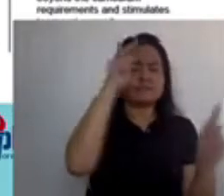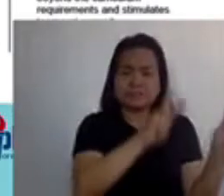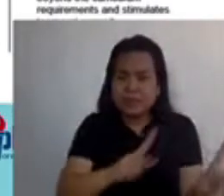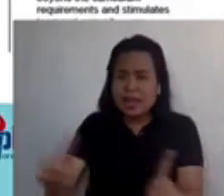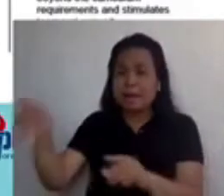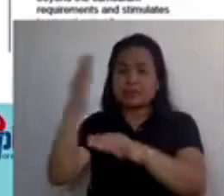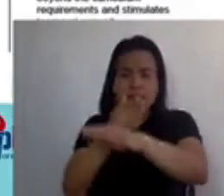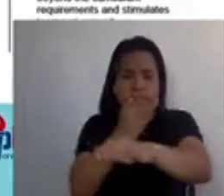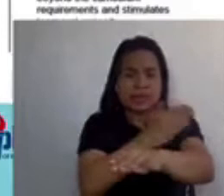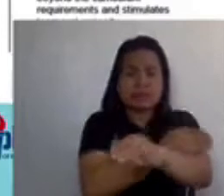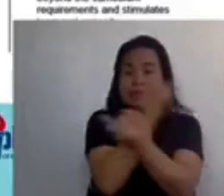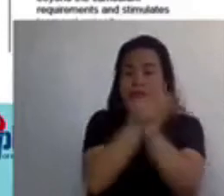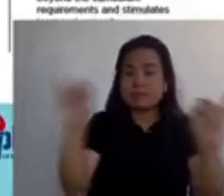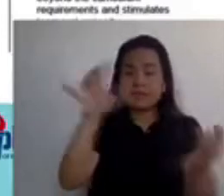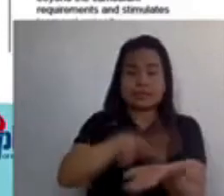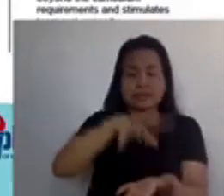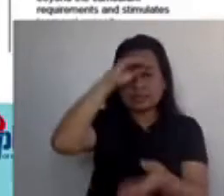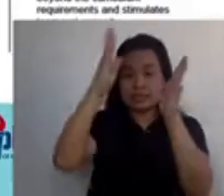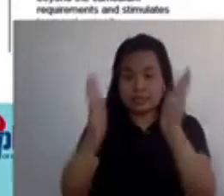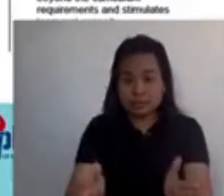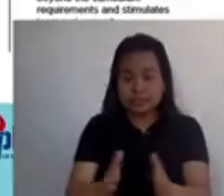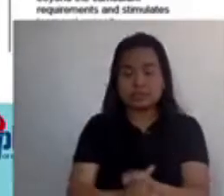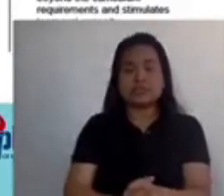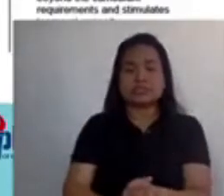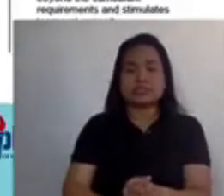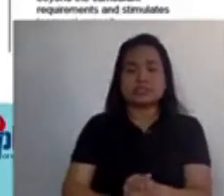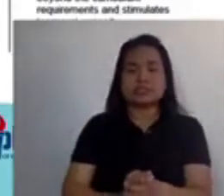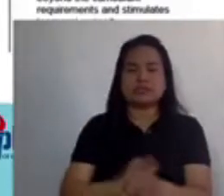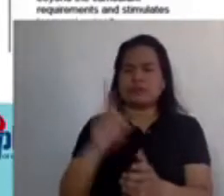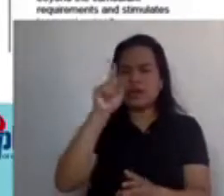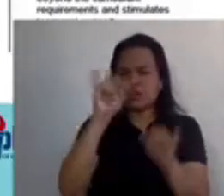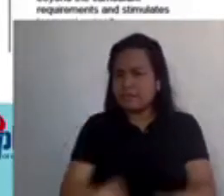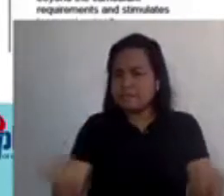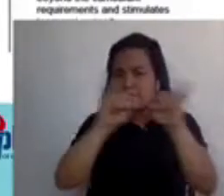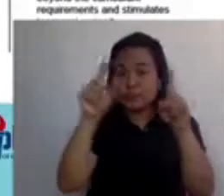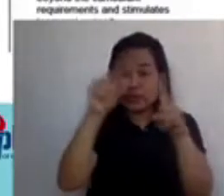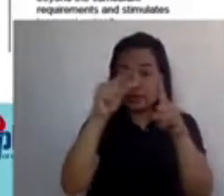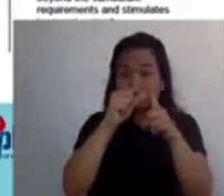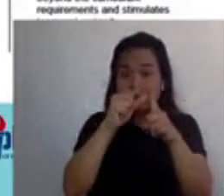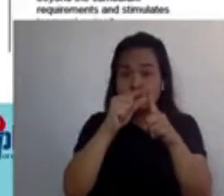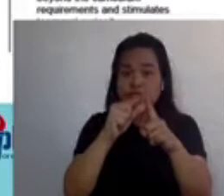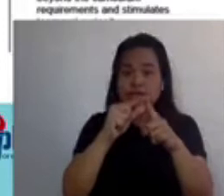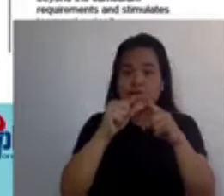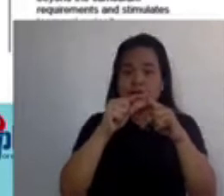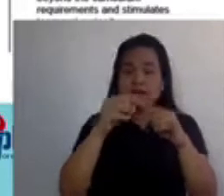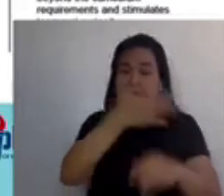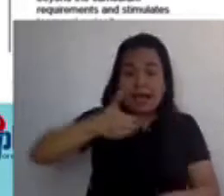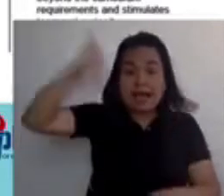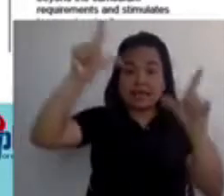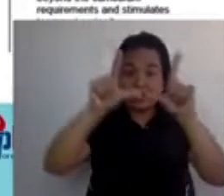So the keyword there is high-level knowledge of content and pedagogy. When we go down to level 7,